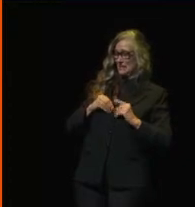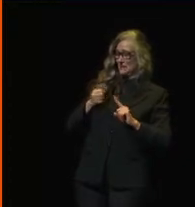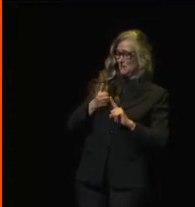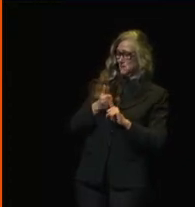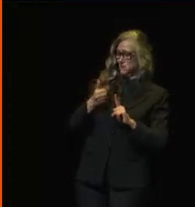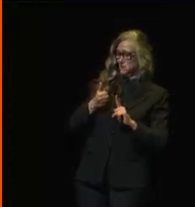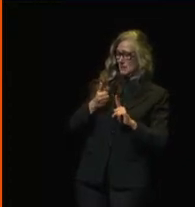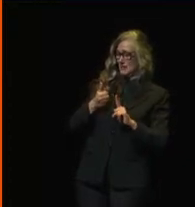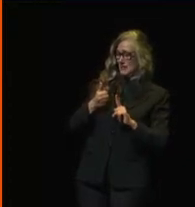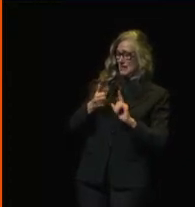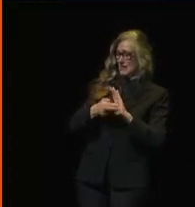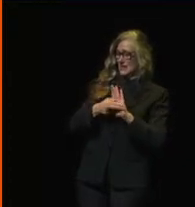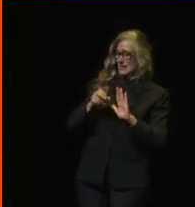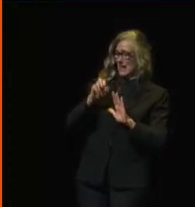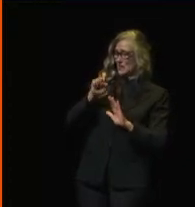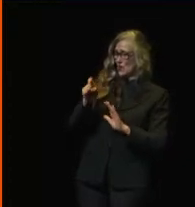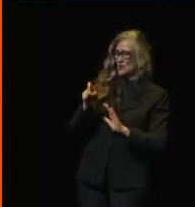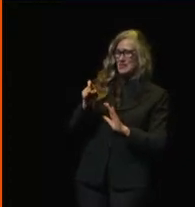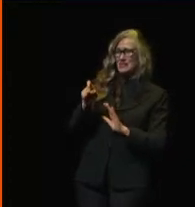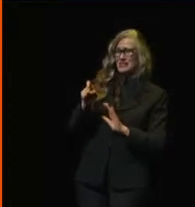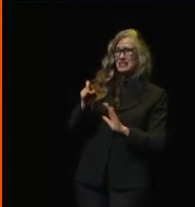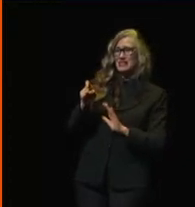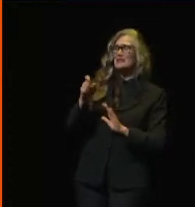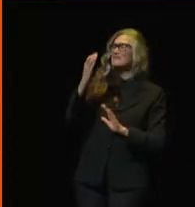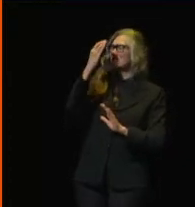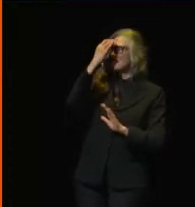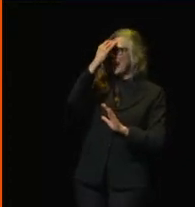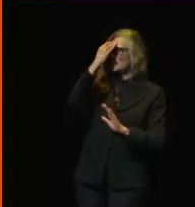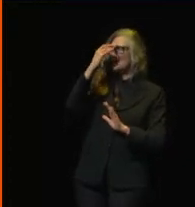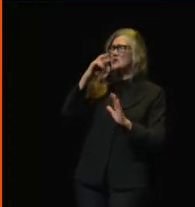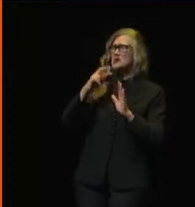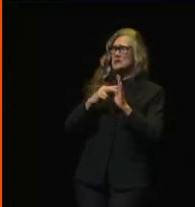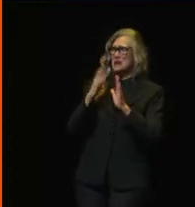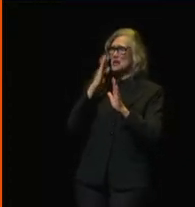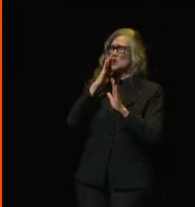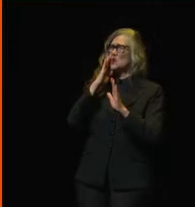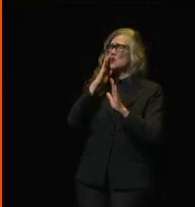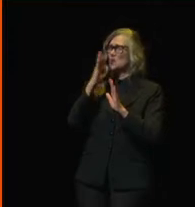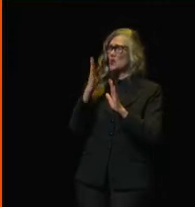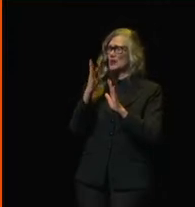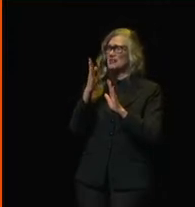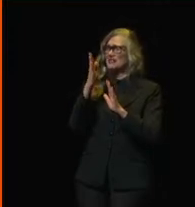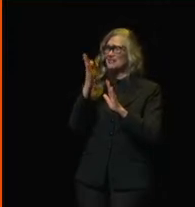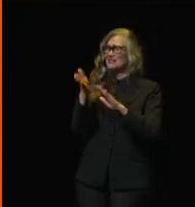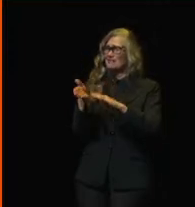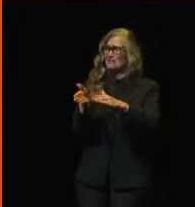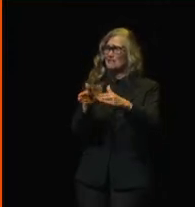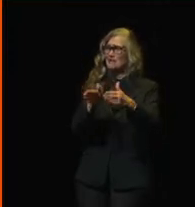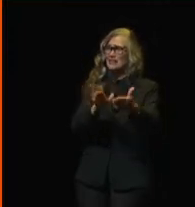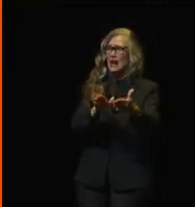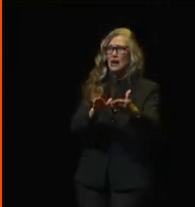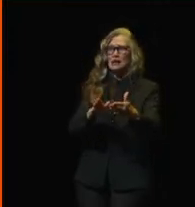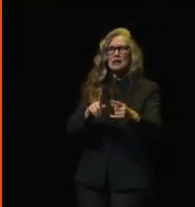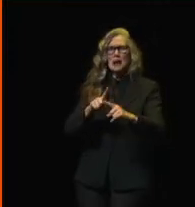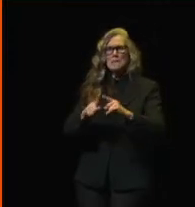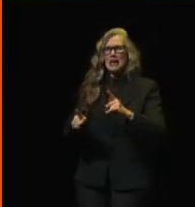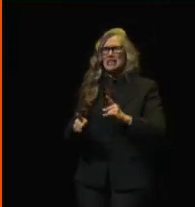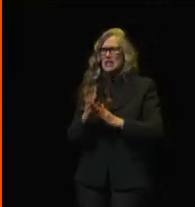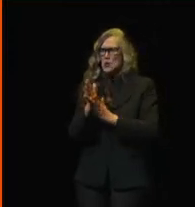death sentence, but he found more courage and organized more relentlessly than anyone we will ever